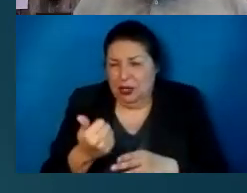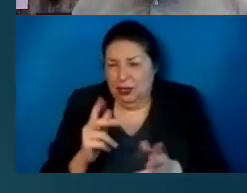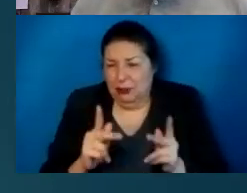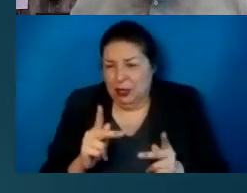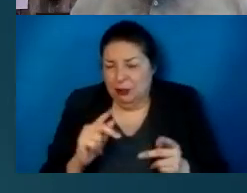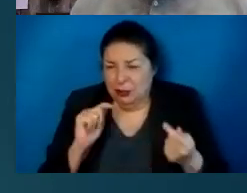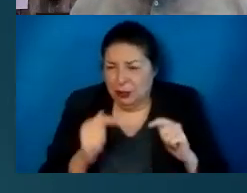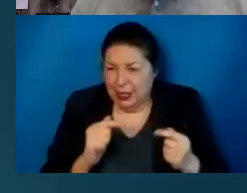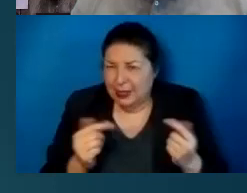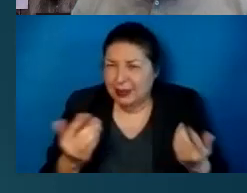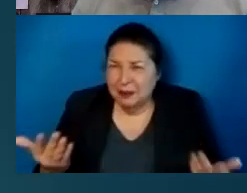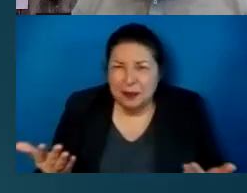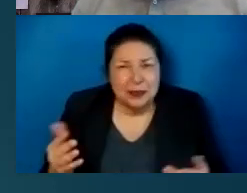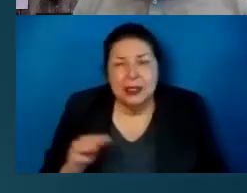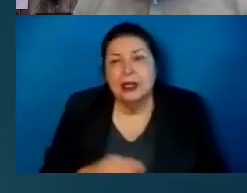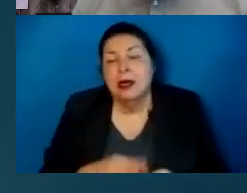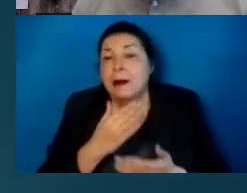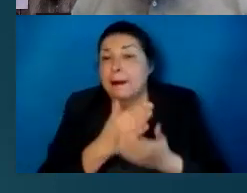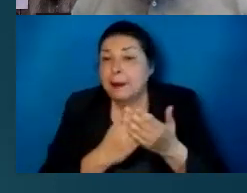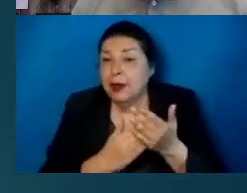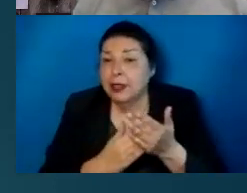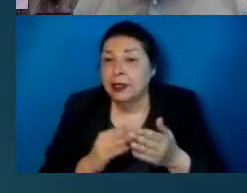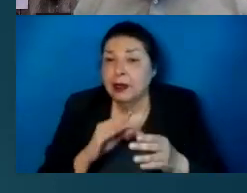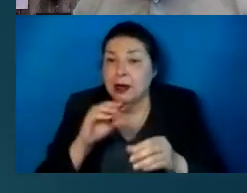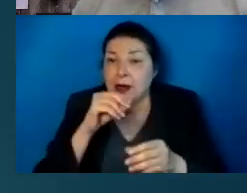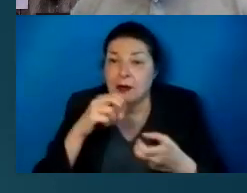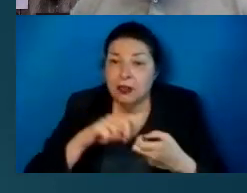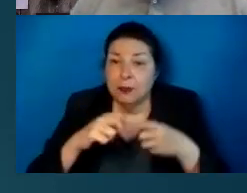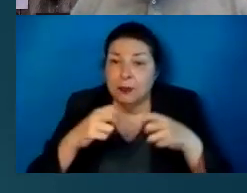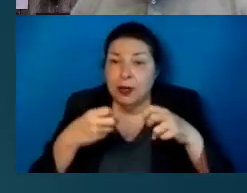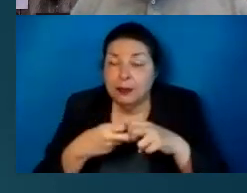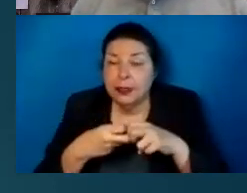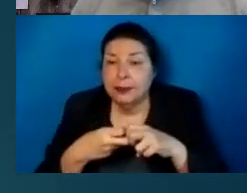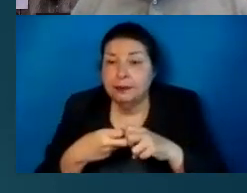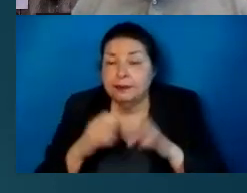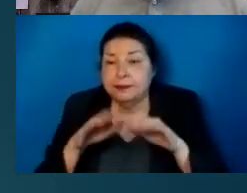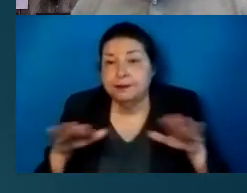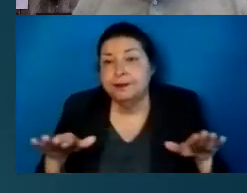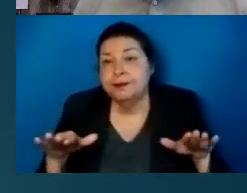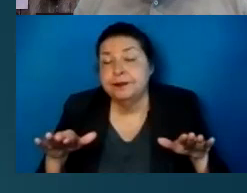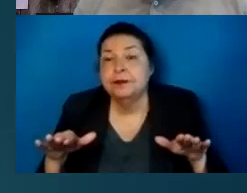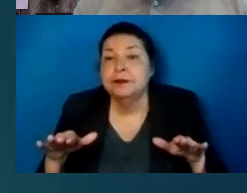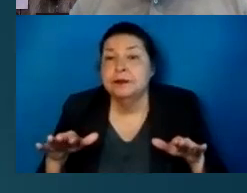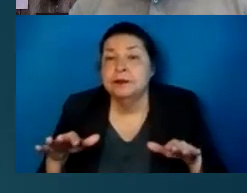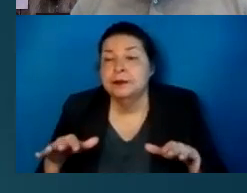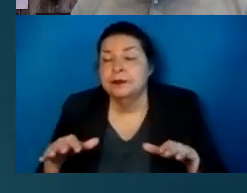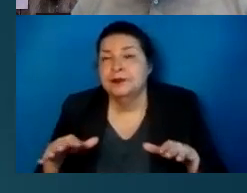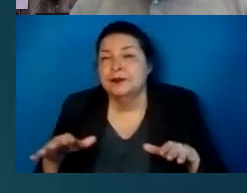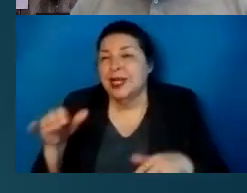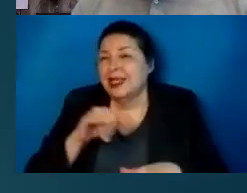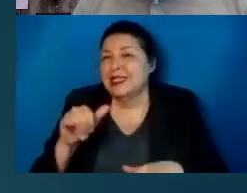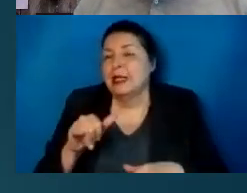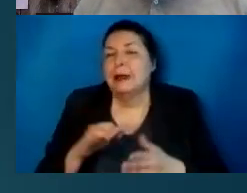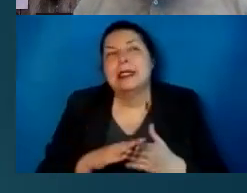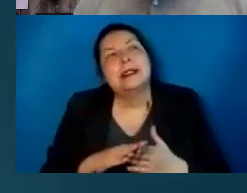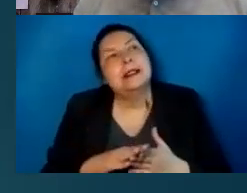Um, Part of the problem is that children are like sponges or